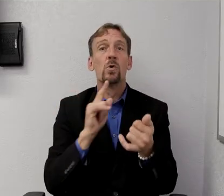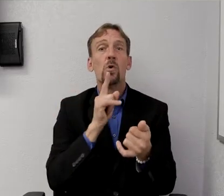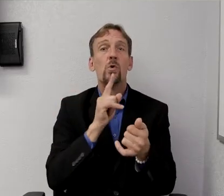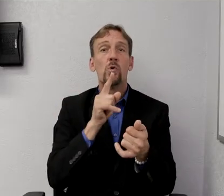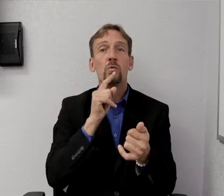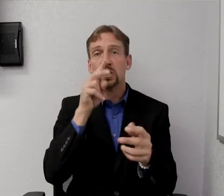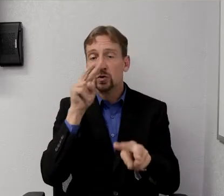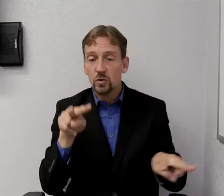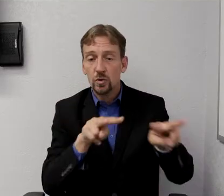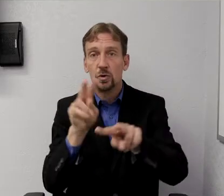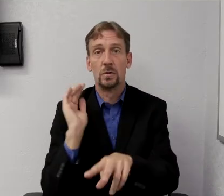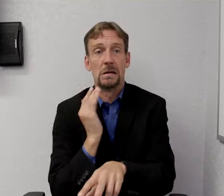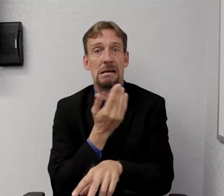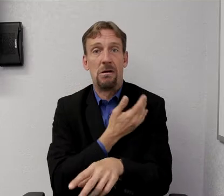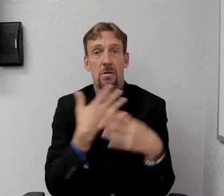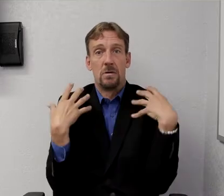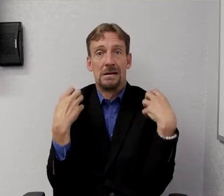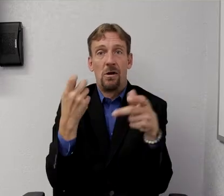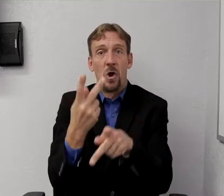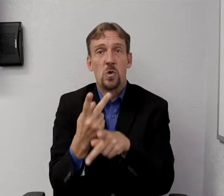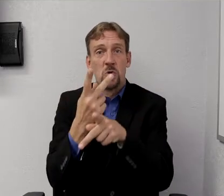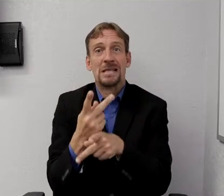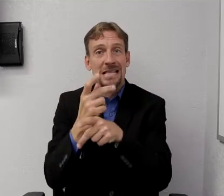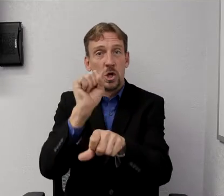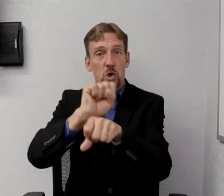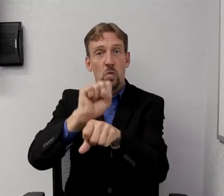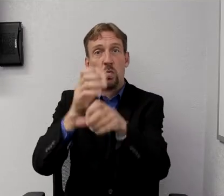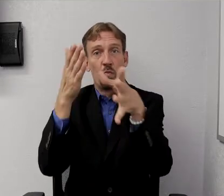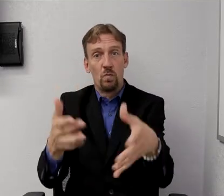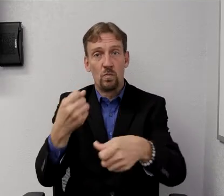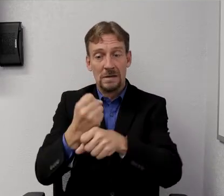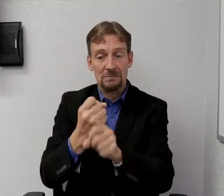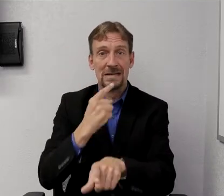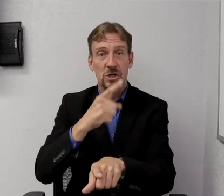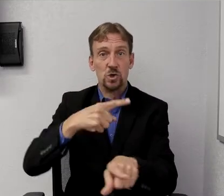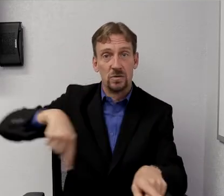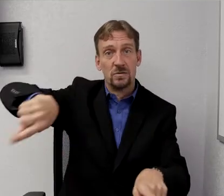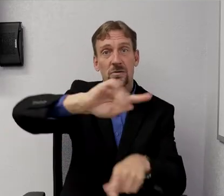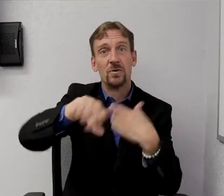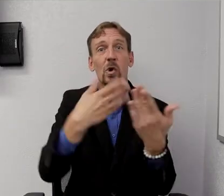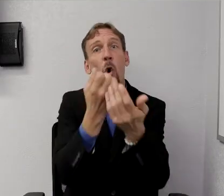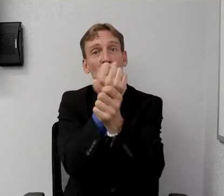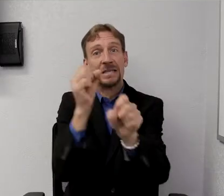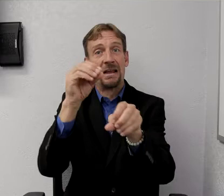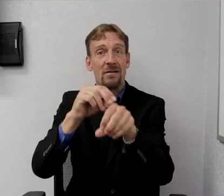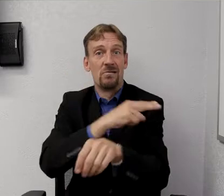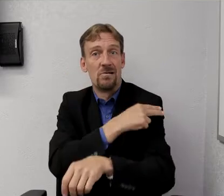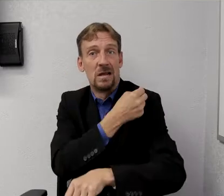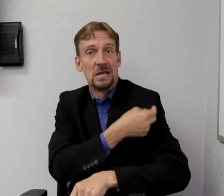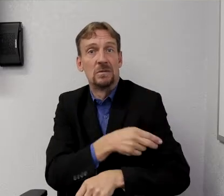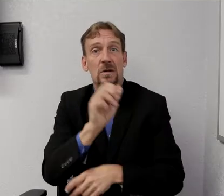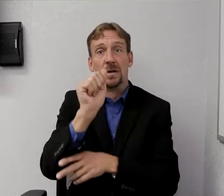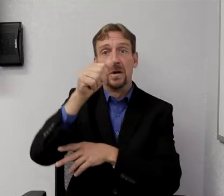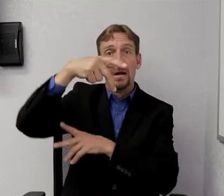tabs on our healthcare workers too, and making certain that we're keeping them safe. As of April 7th, again